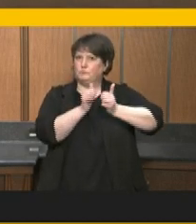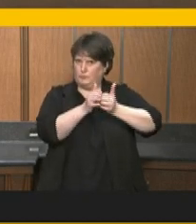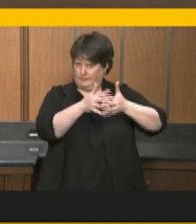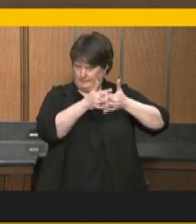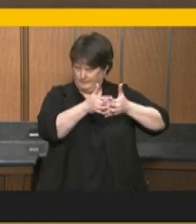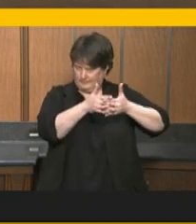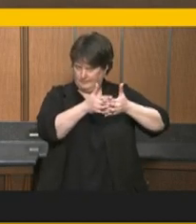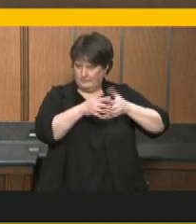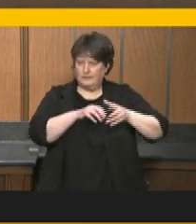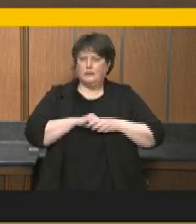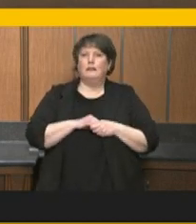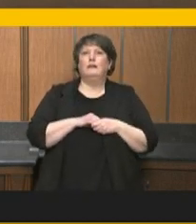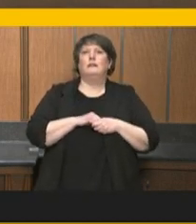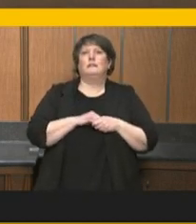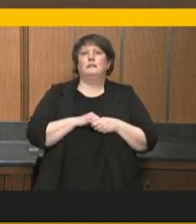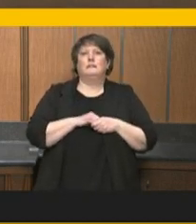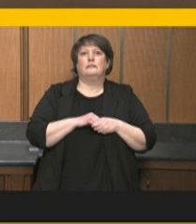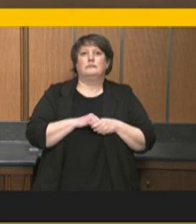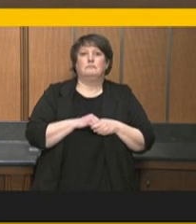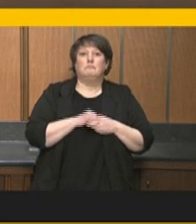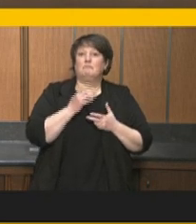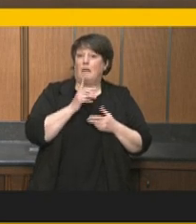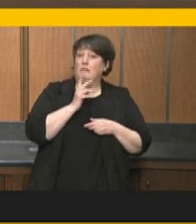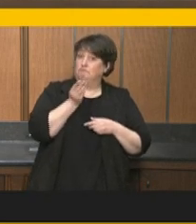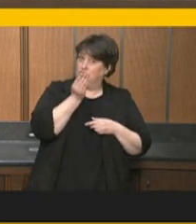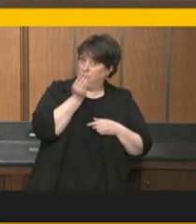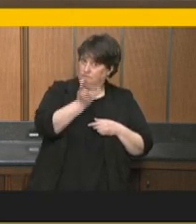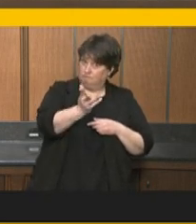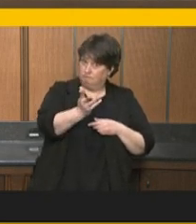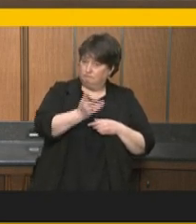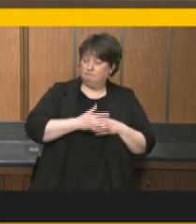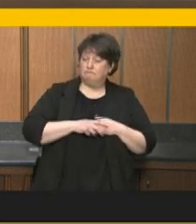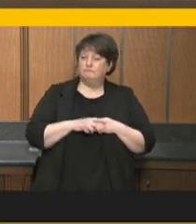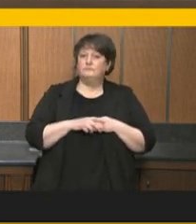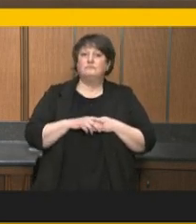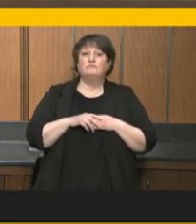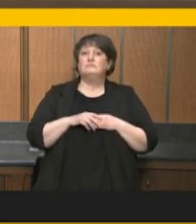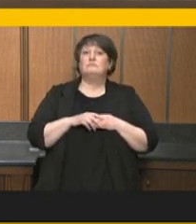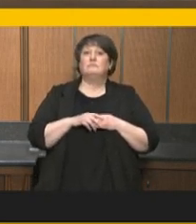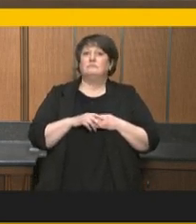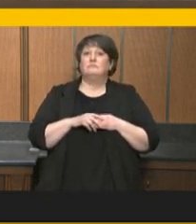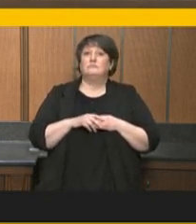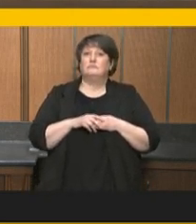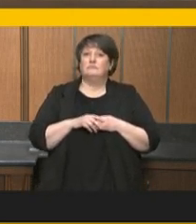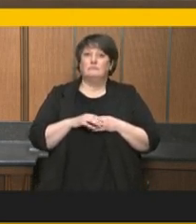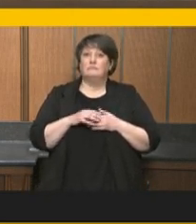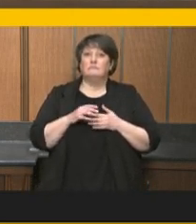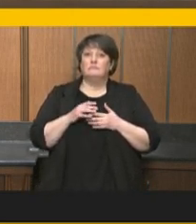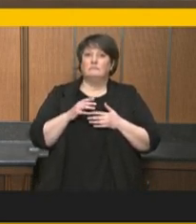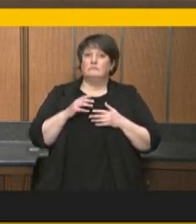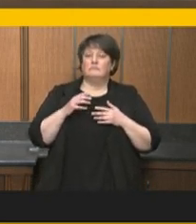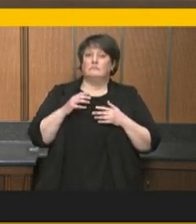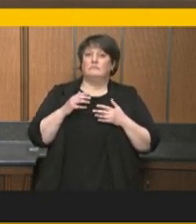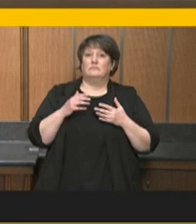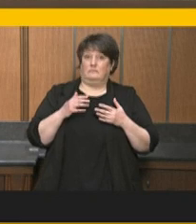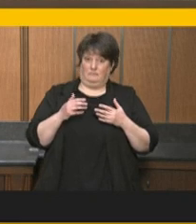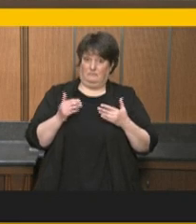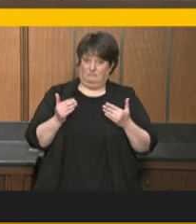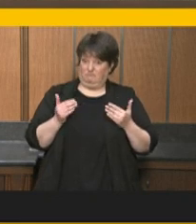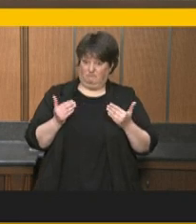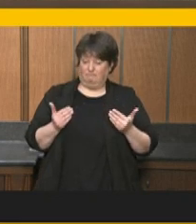But I can tell you right now that it is not the time to